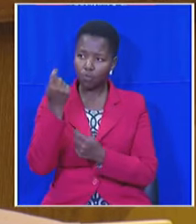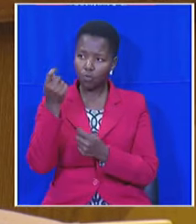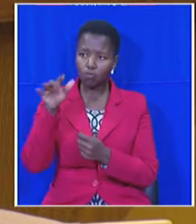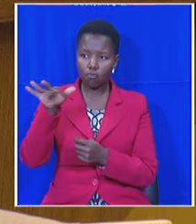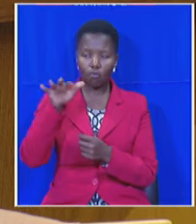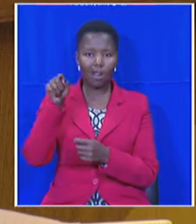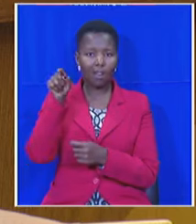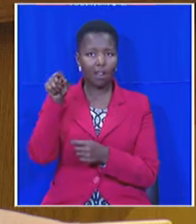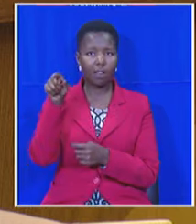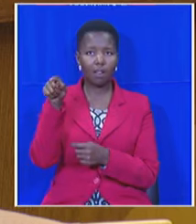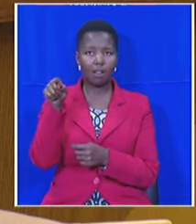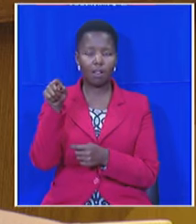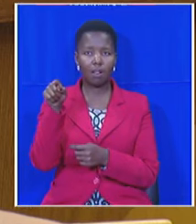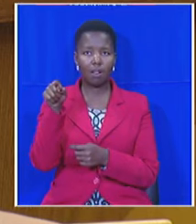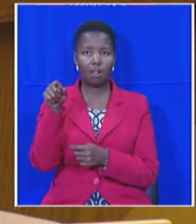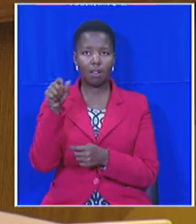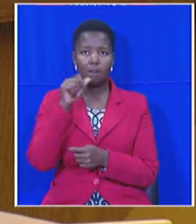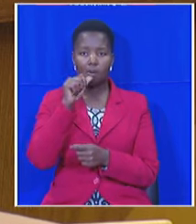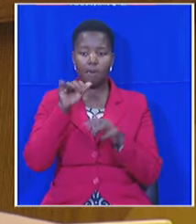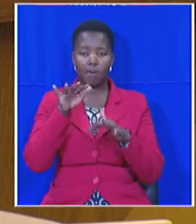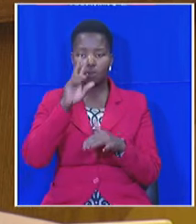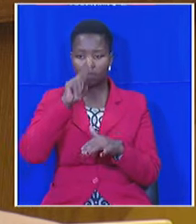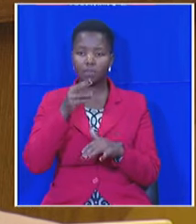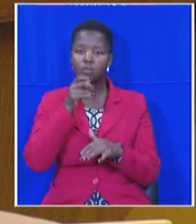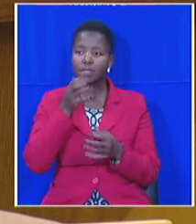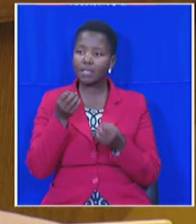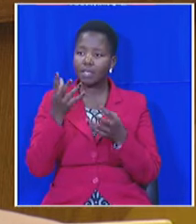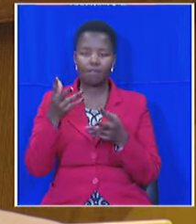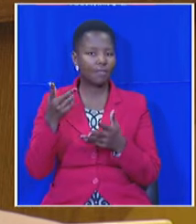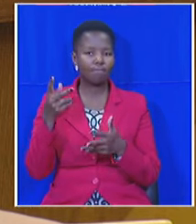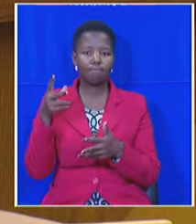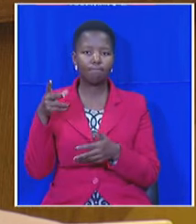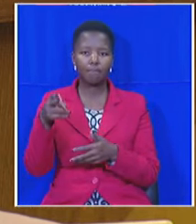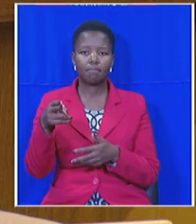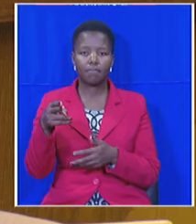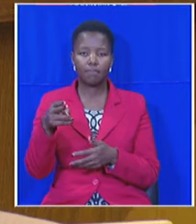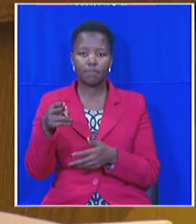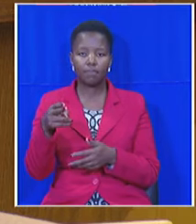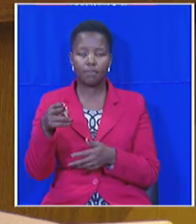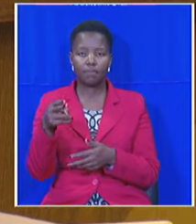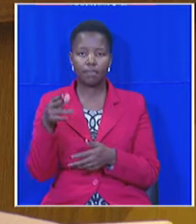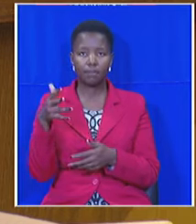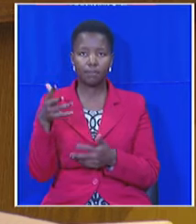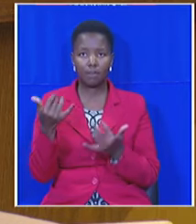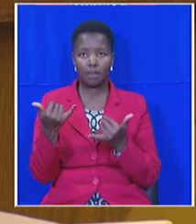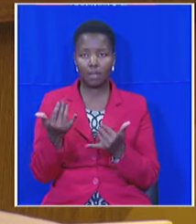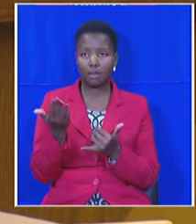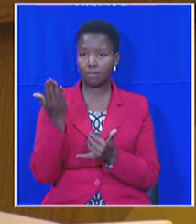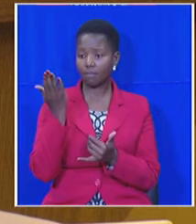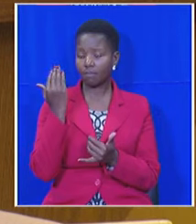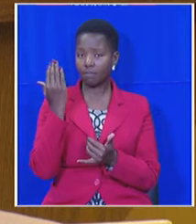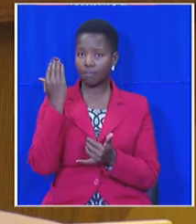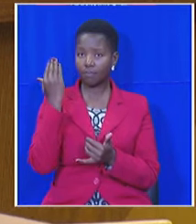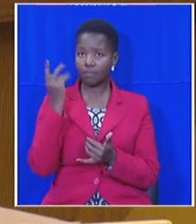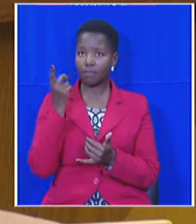Water is a basic right. It's a constitutional right. But ekugcineni nibajubela amanzi, on the other side nithi